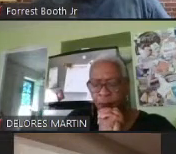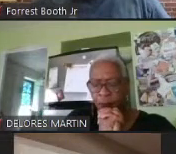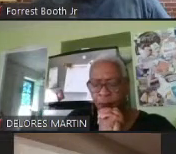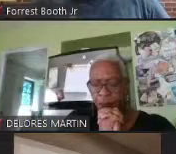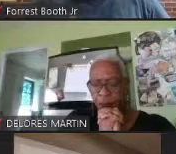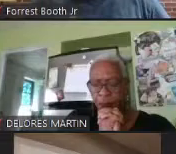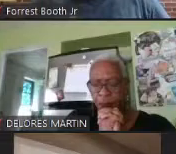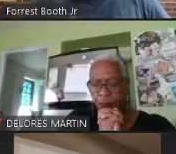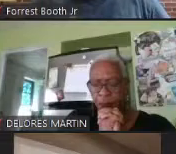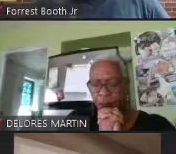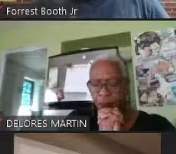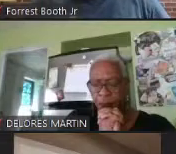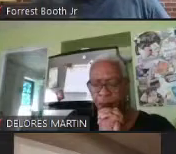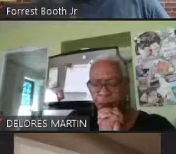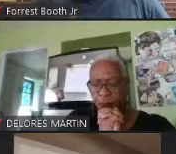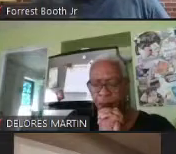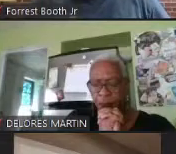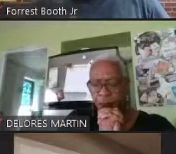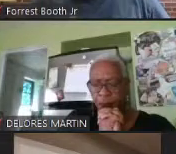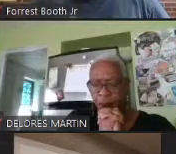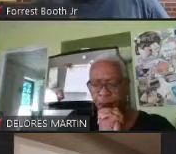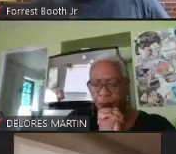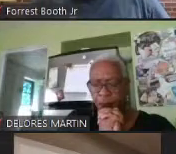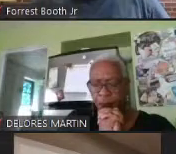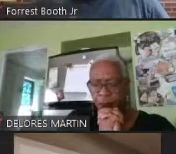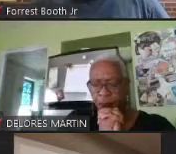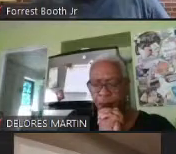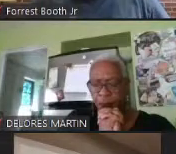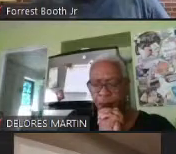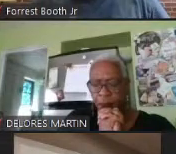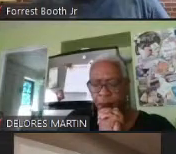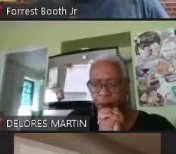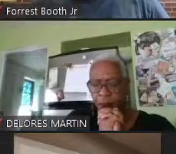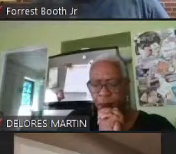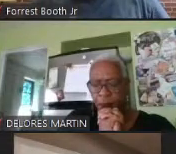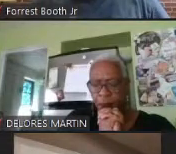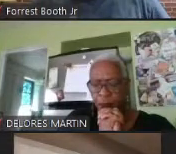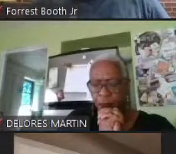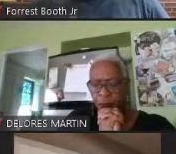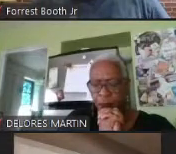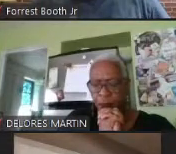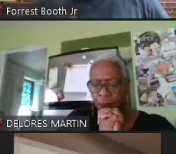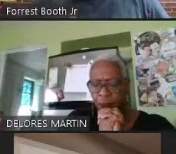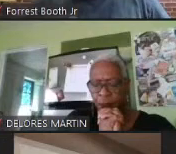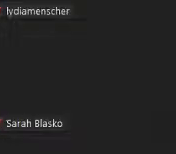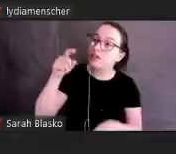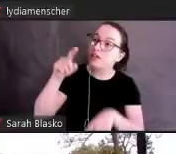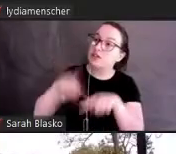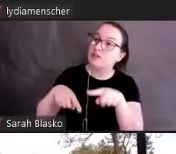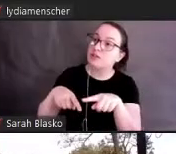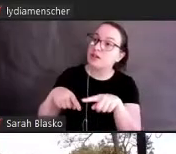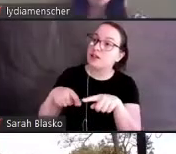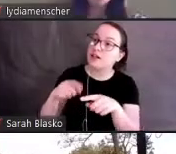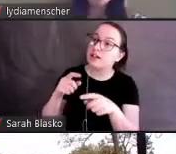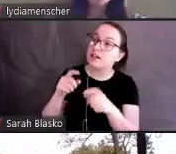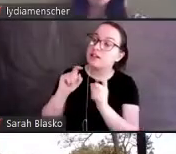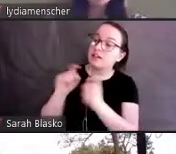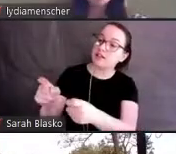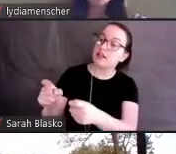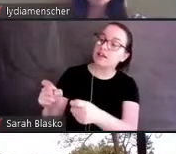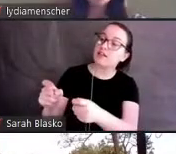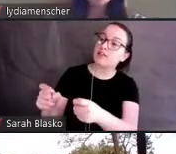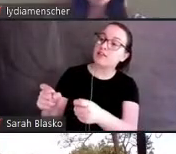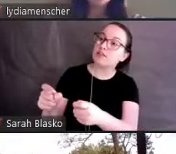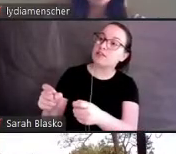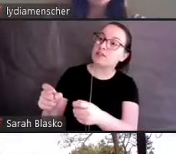of the year, God, we recognize that we can't give unless you have empowered us to. And so, God, let the